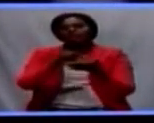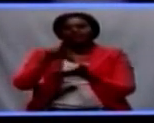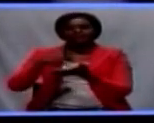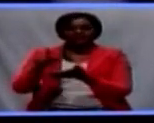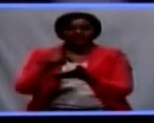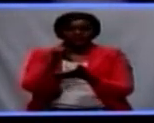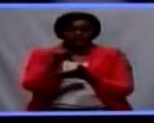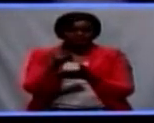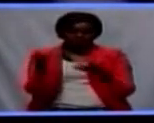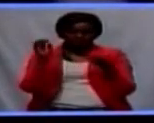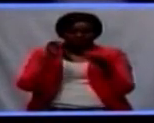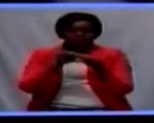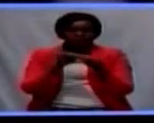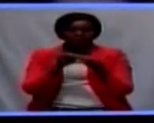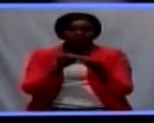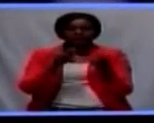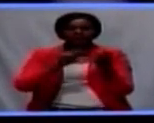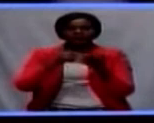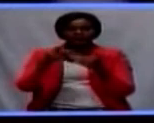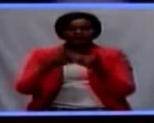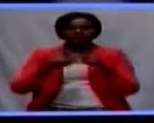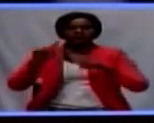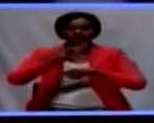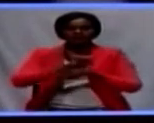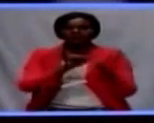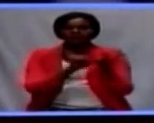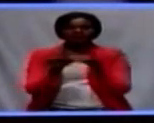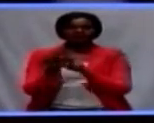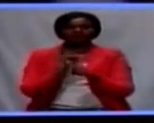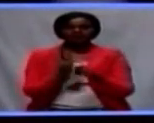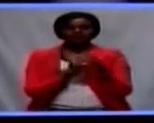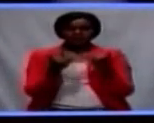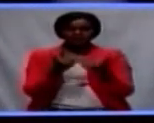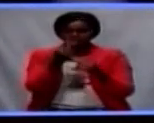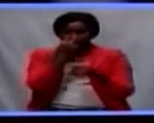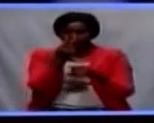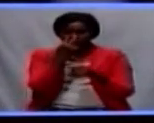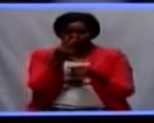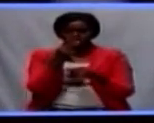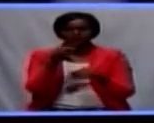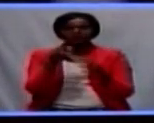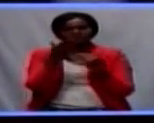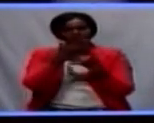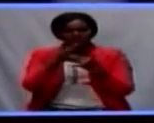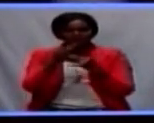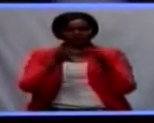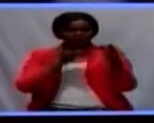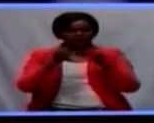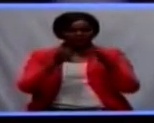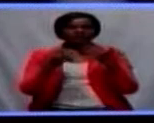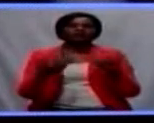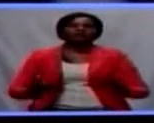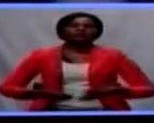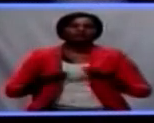is the thrust of the program today as we look at tax waivers. To shed more light on this, I'm privileged to